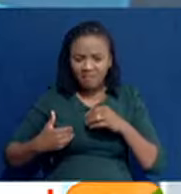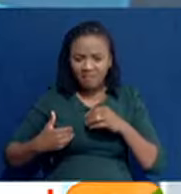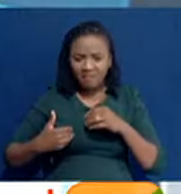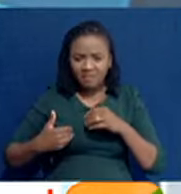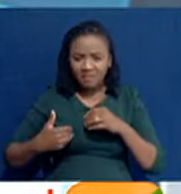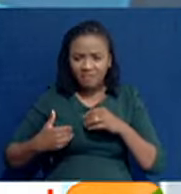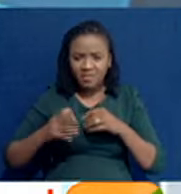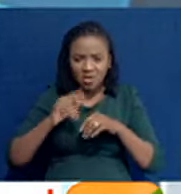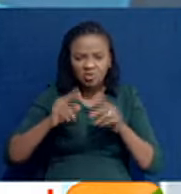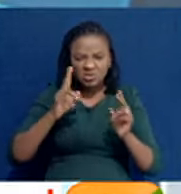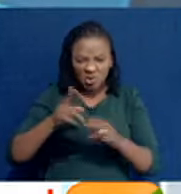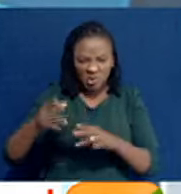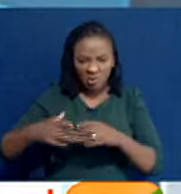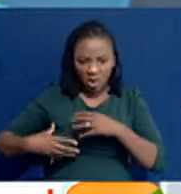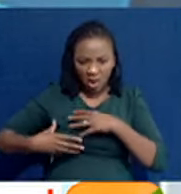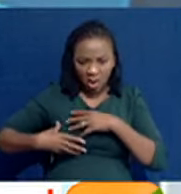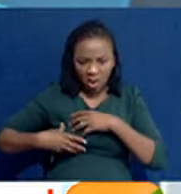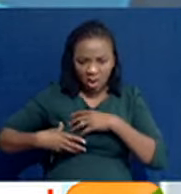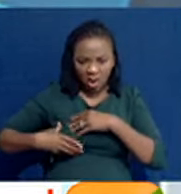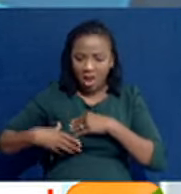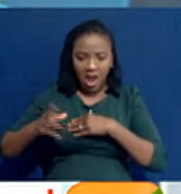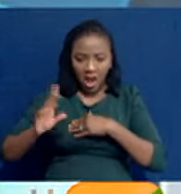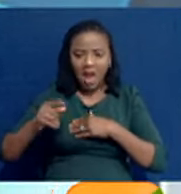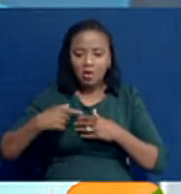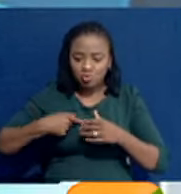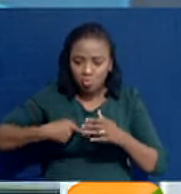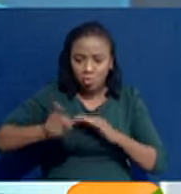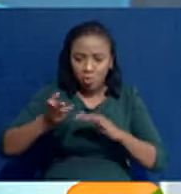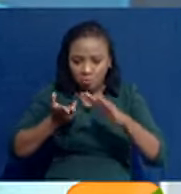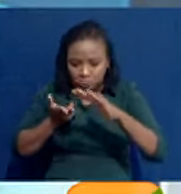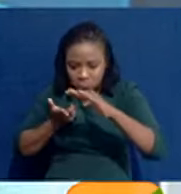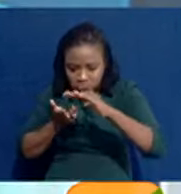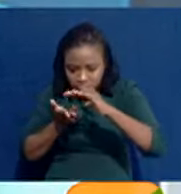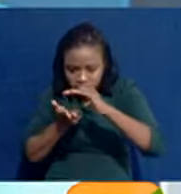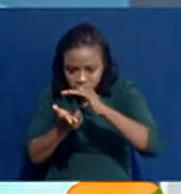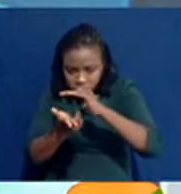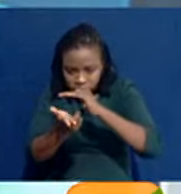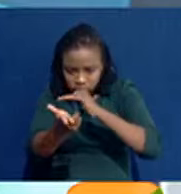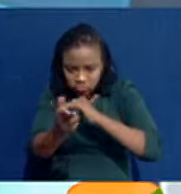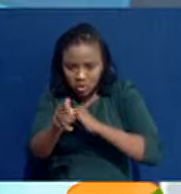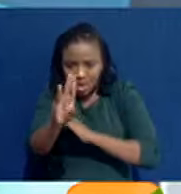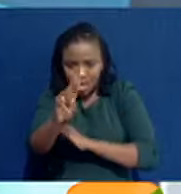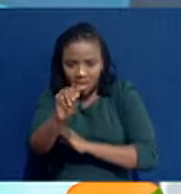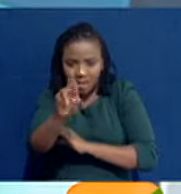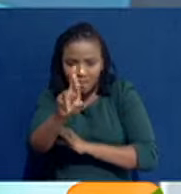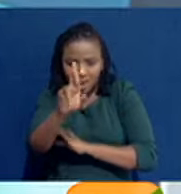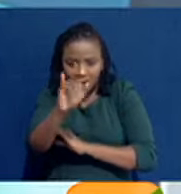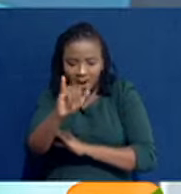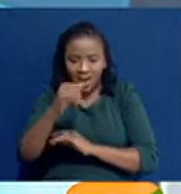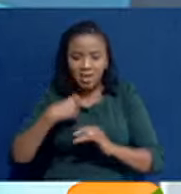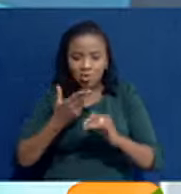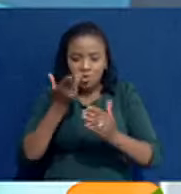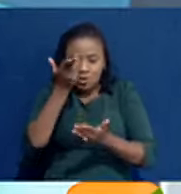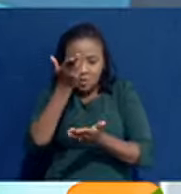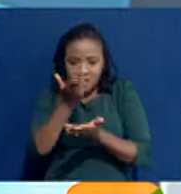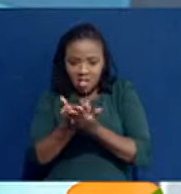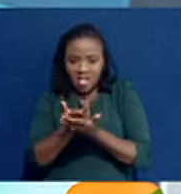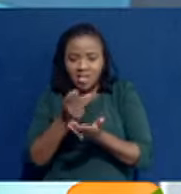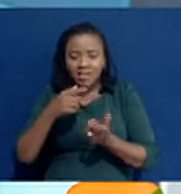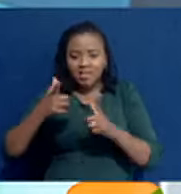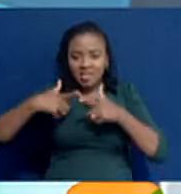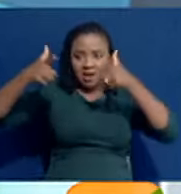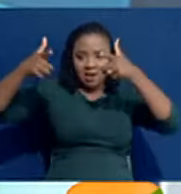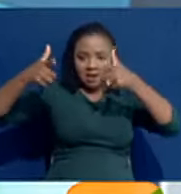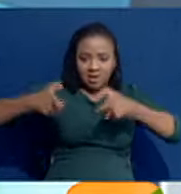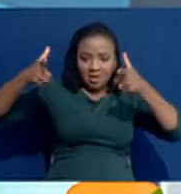the mammogram, MRI. I believe it was MRI. And that's what found the lump now on